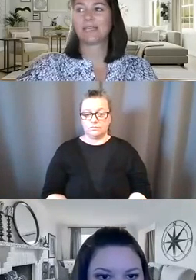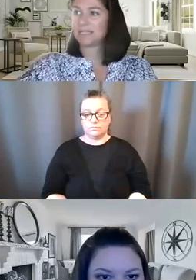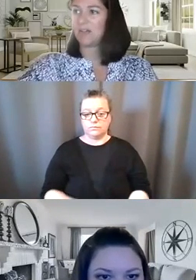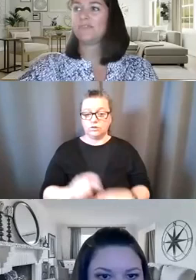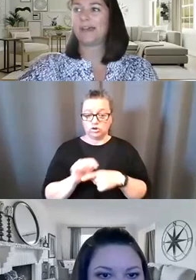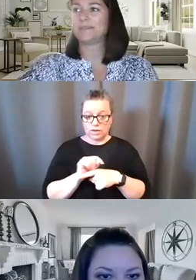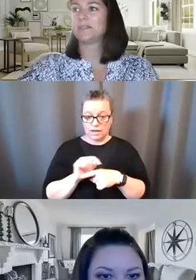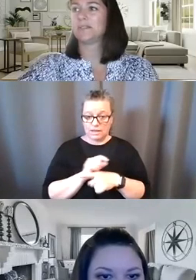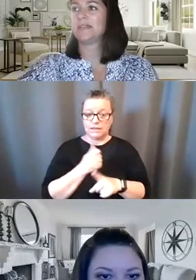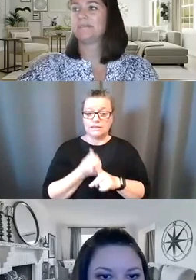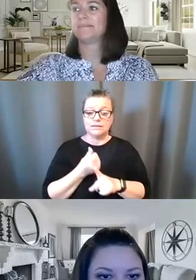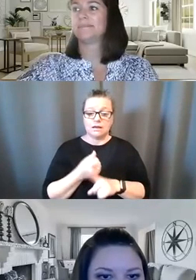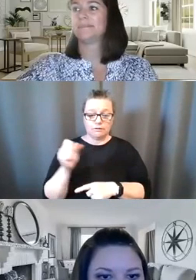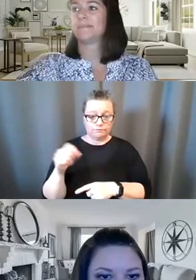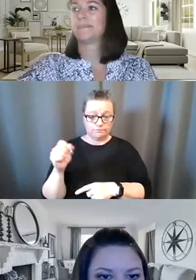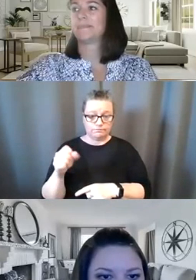Training itself, absolutely.